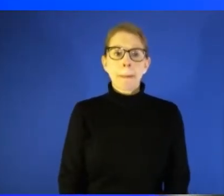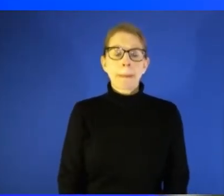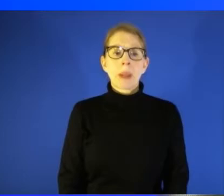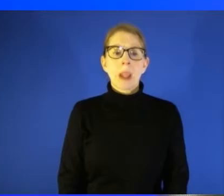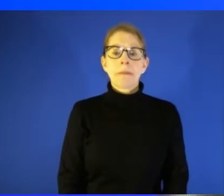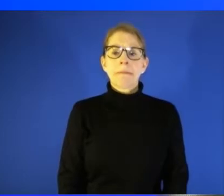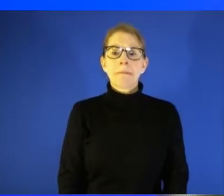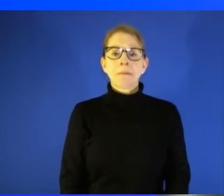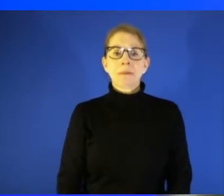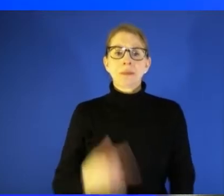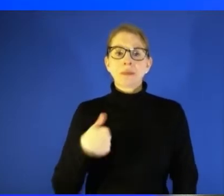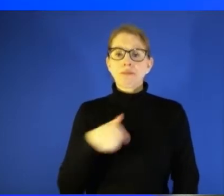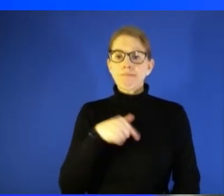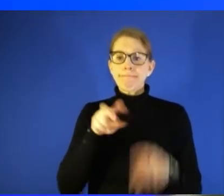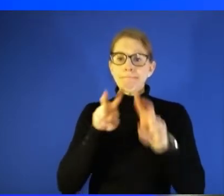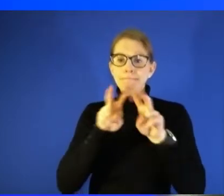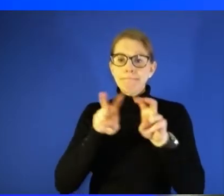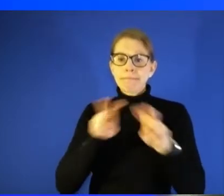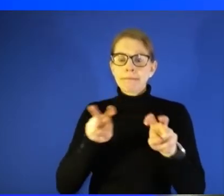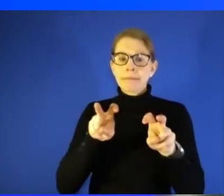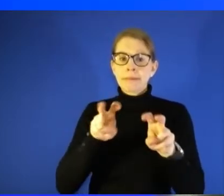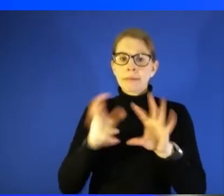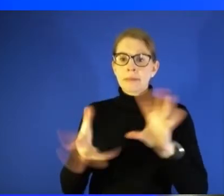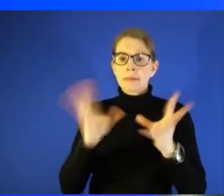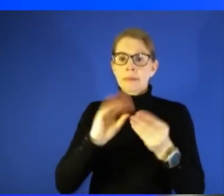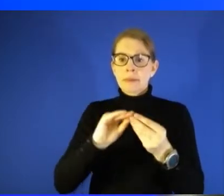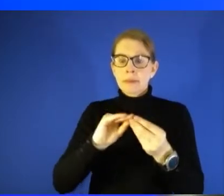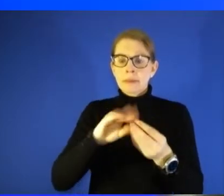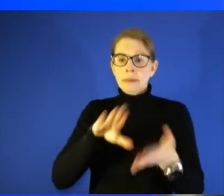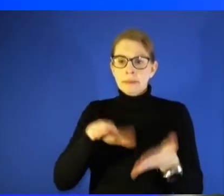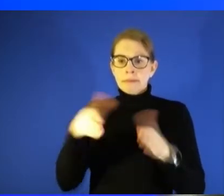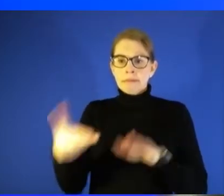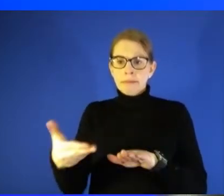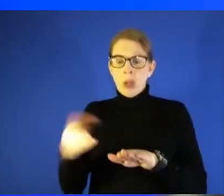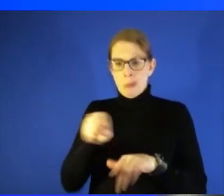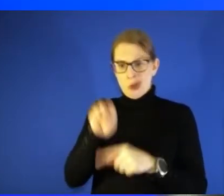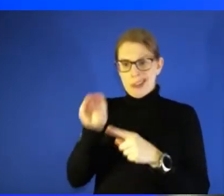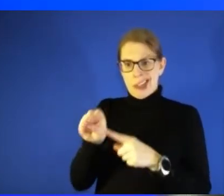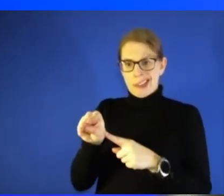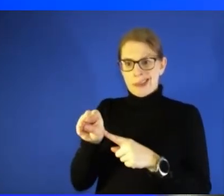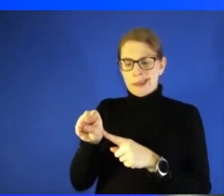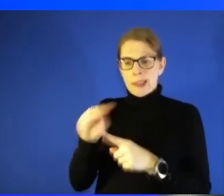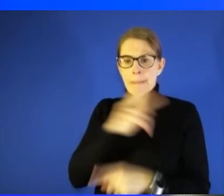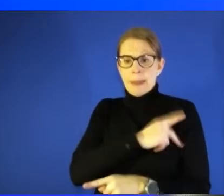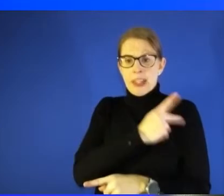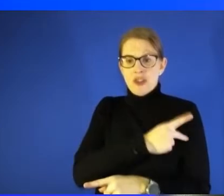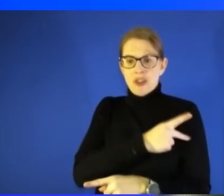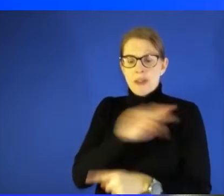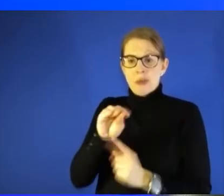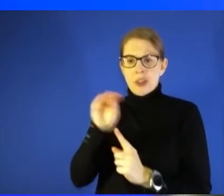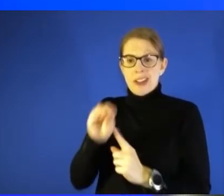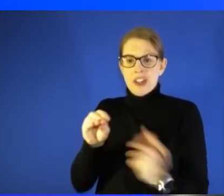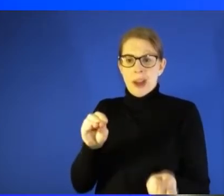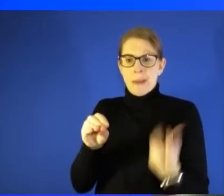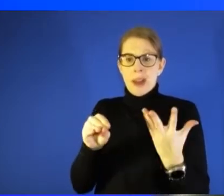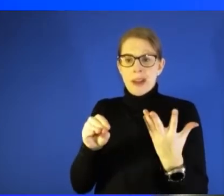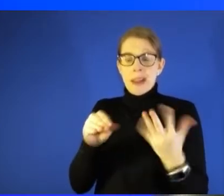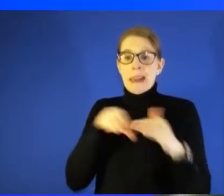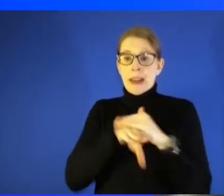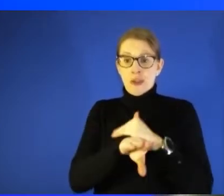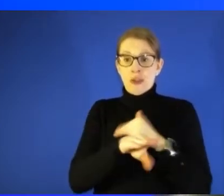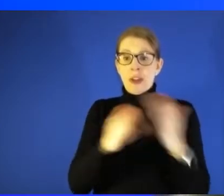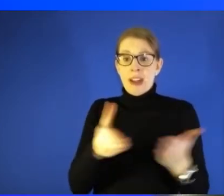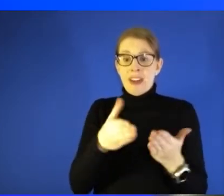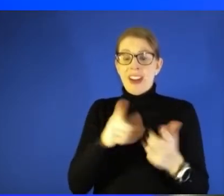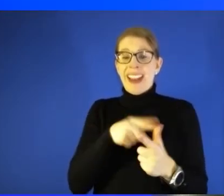the overall raw mortality, so just the percent of patients that come here who pass